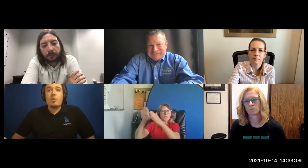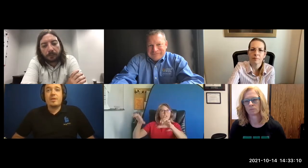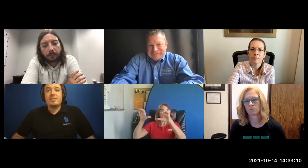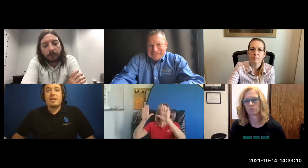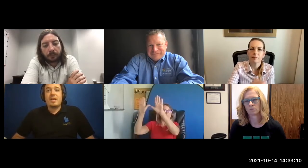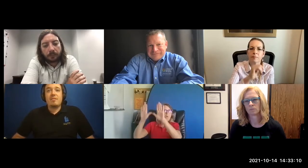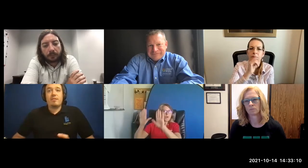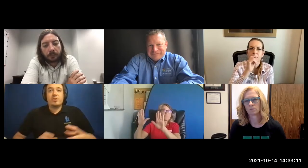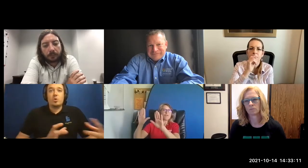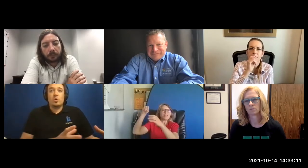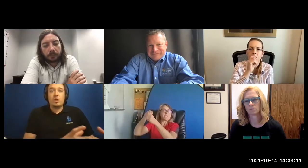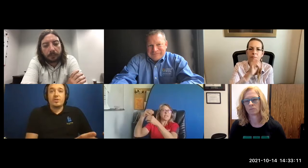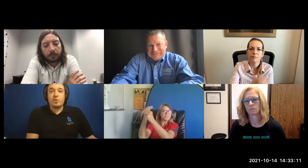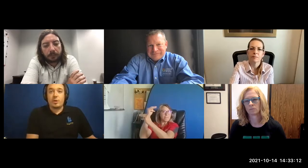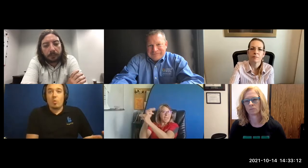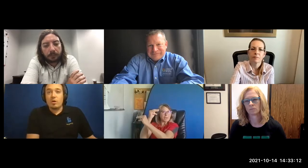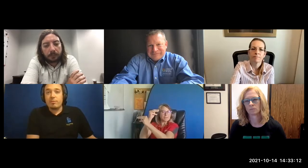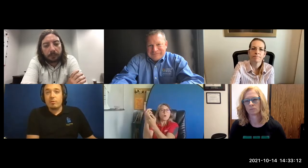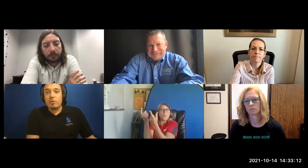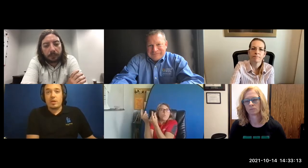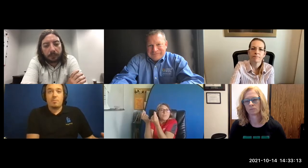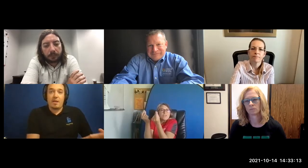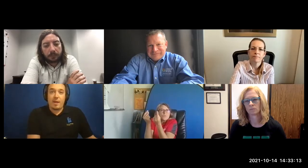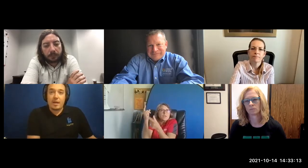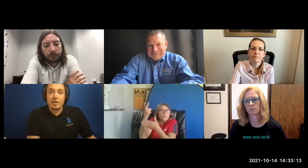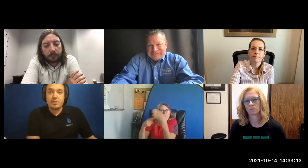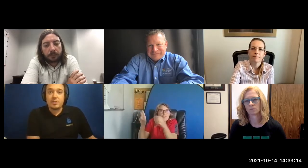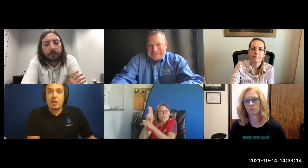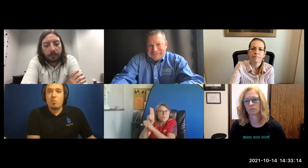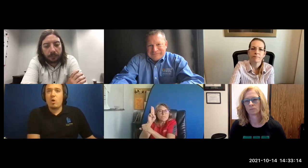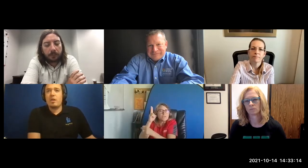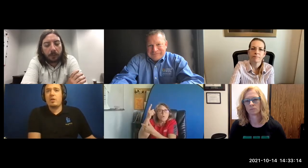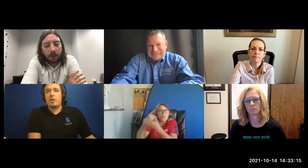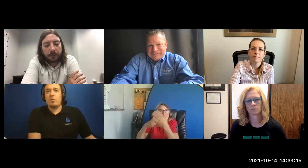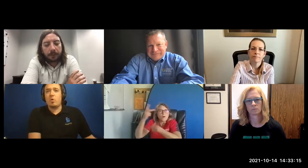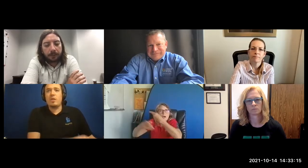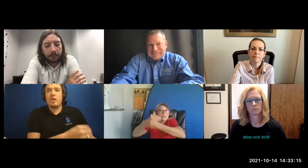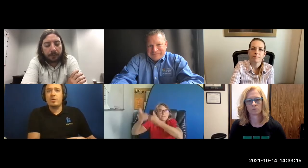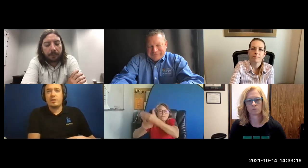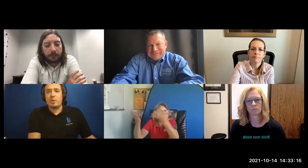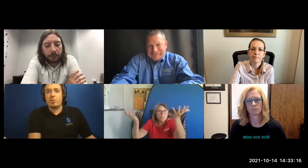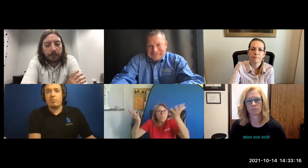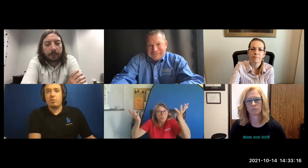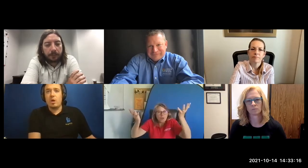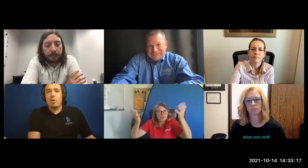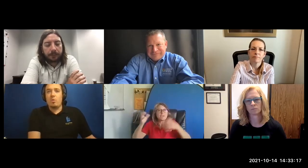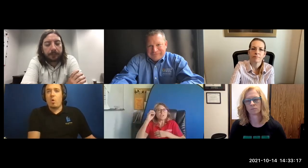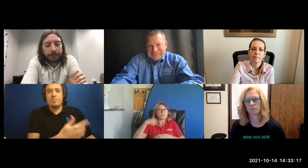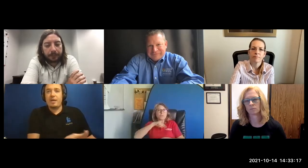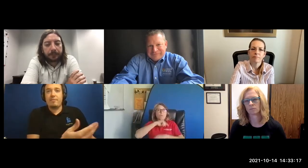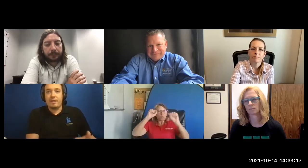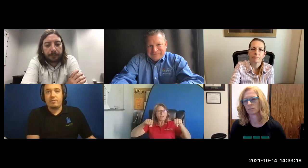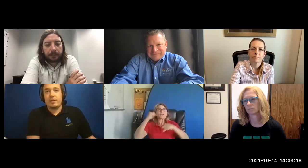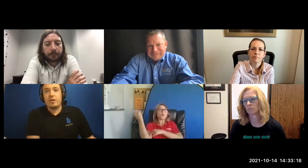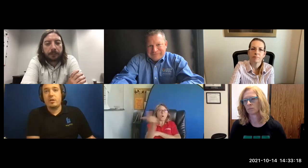This is so that we can see if a school is doing wonderful in mathematics, and what are they doing? What are they using to be wonderful? But